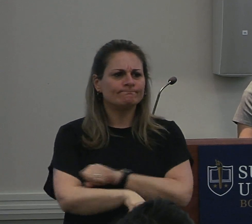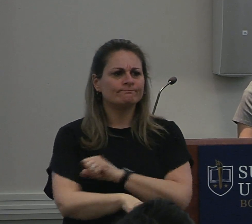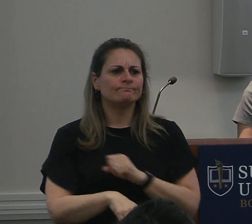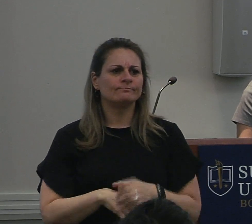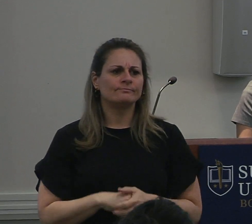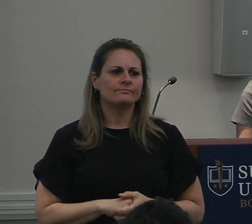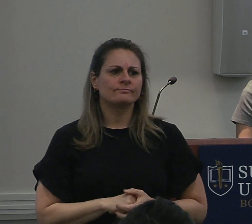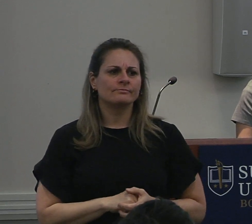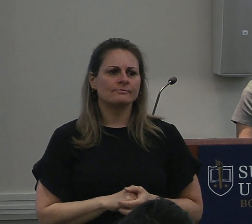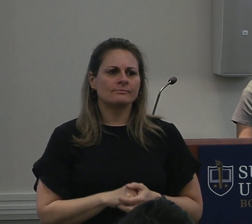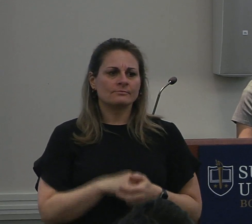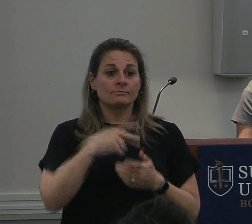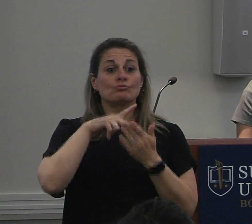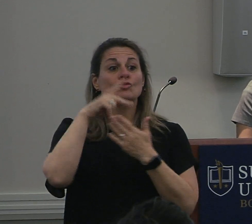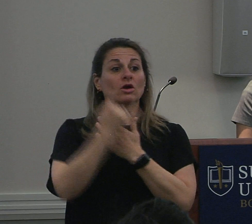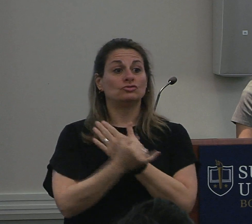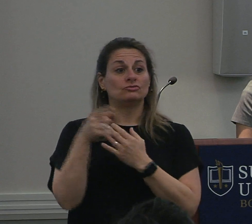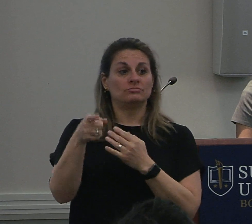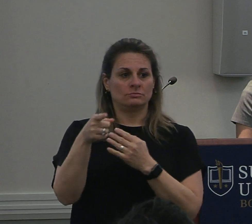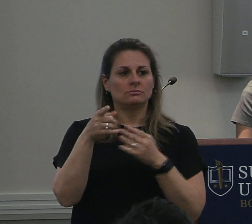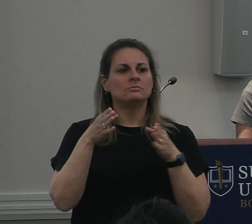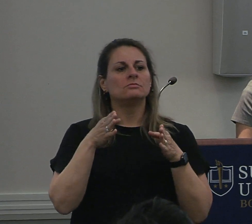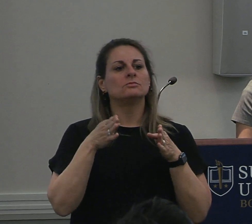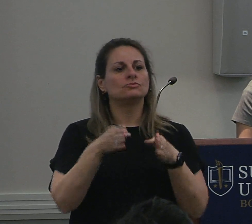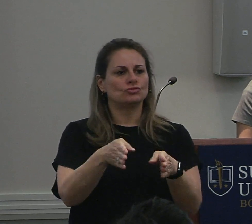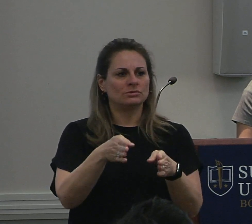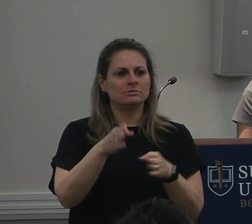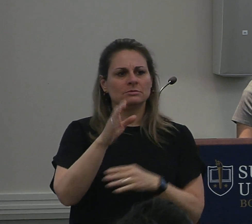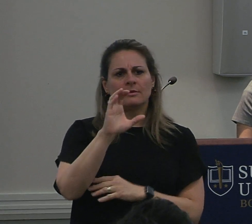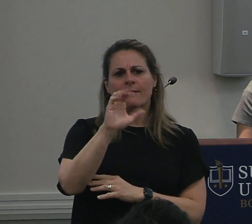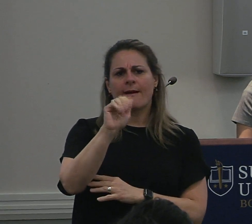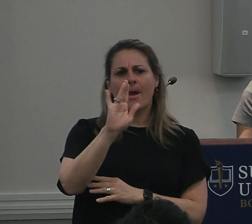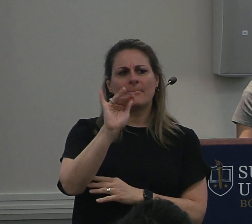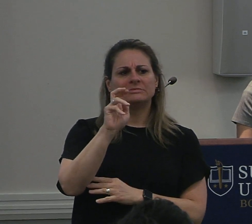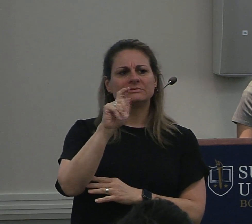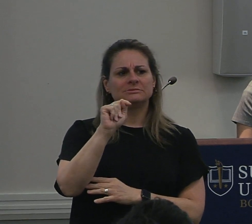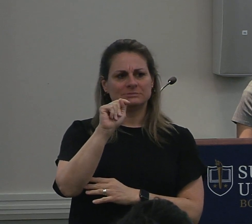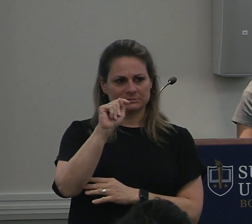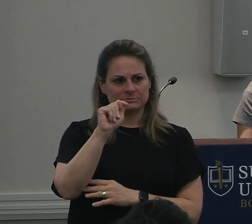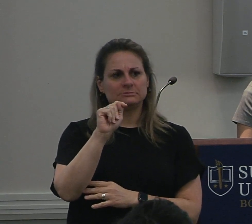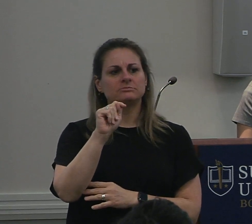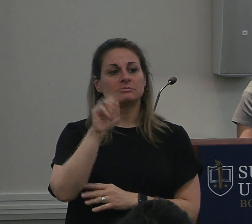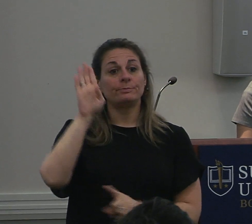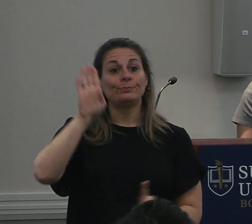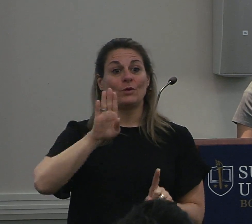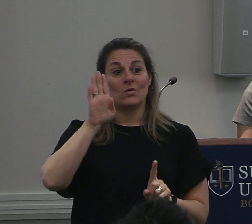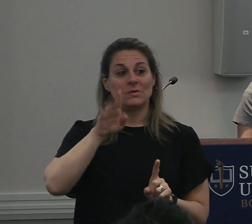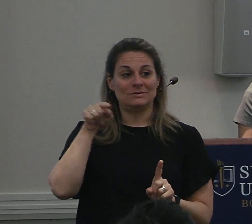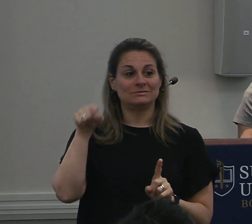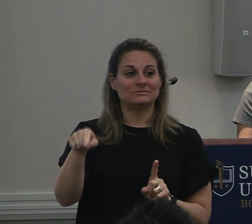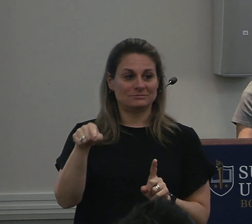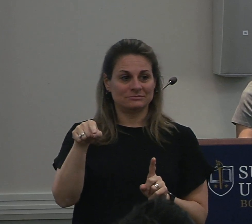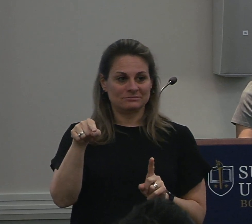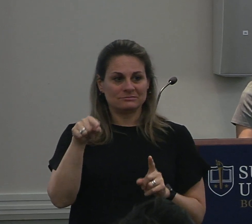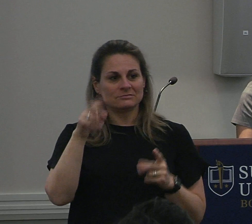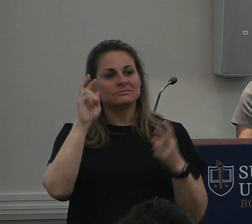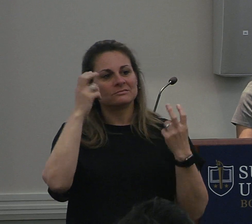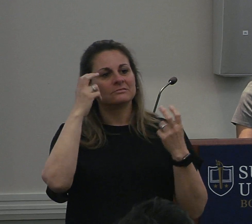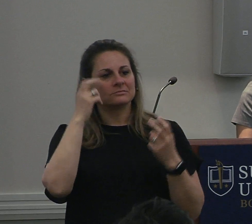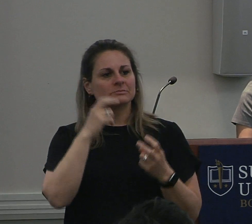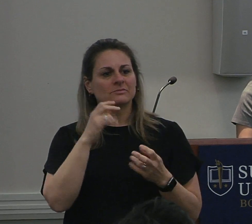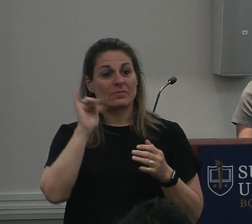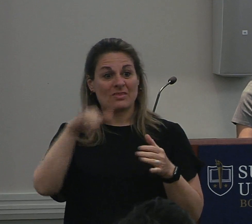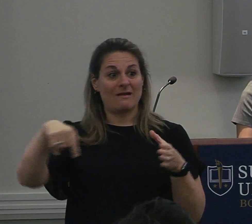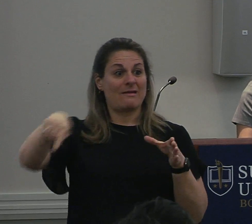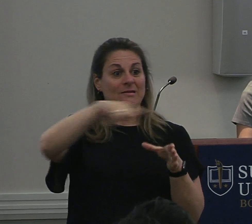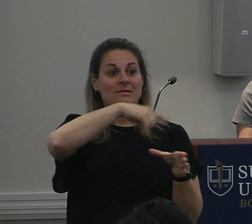to better understand the disability community's needs as we continue to work on all of our sidewalks and